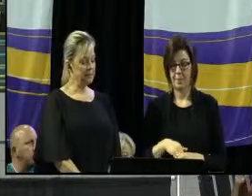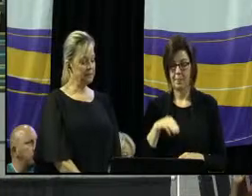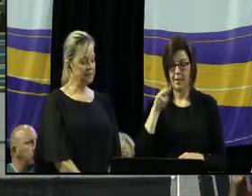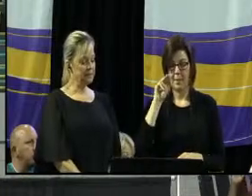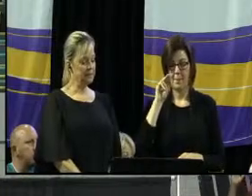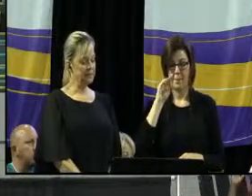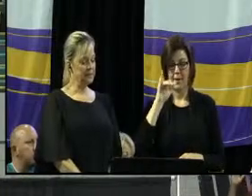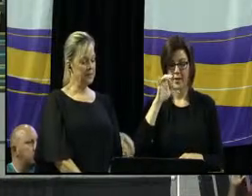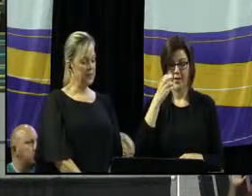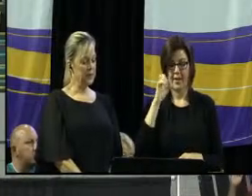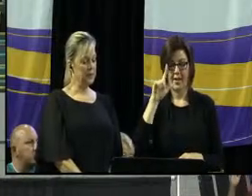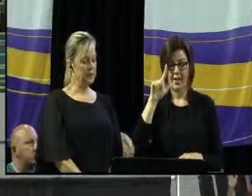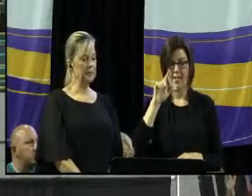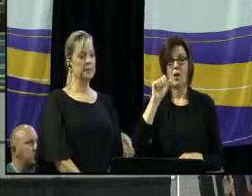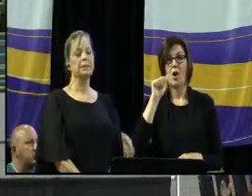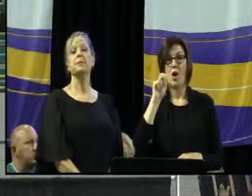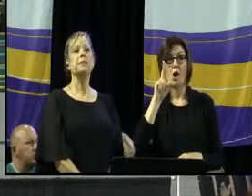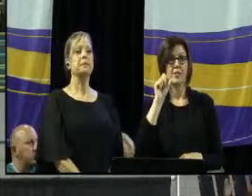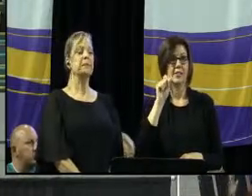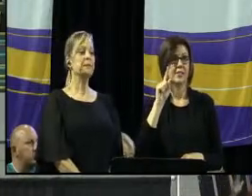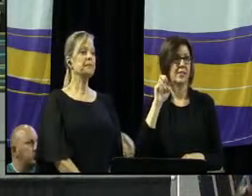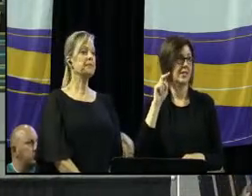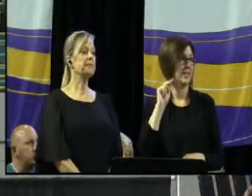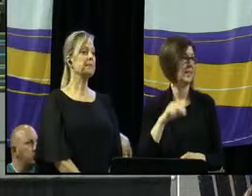Michael Dwayne Austin.